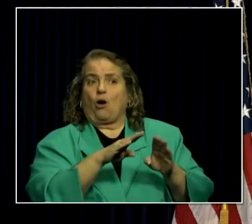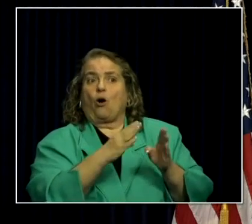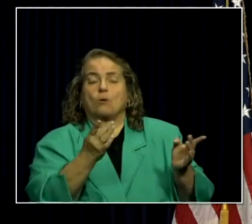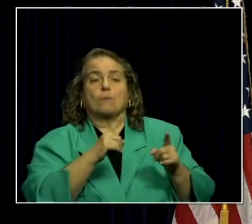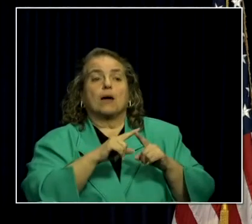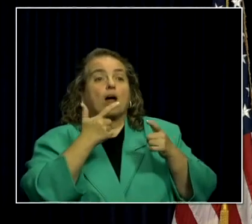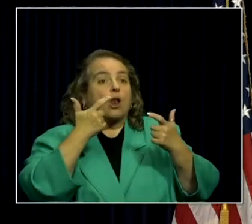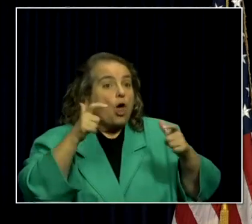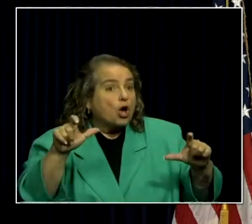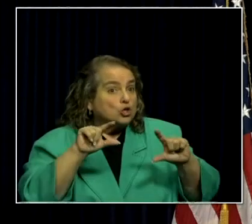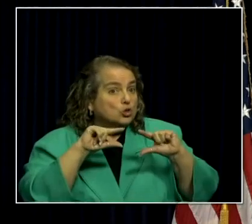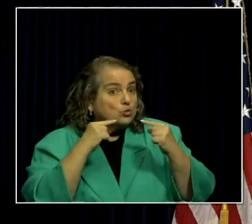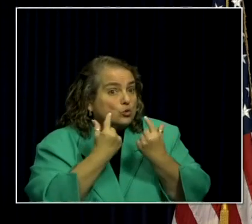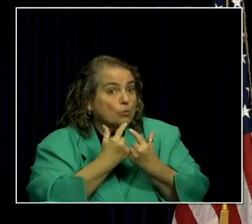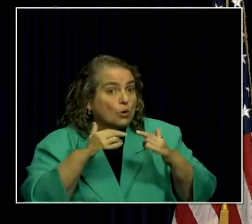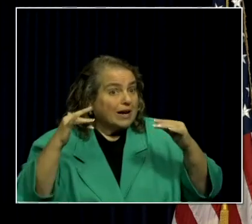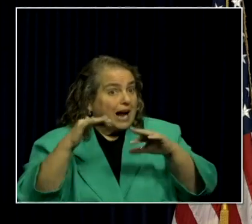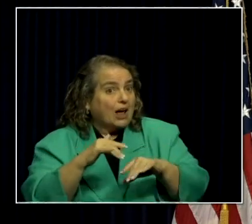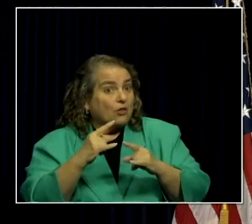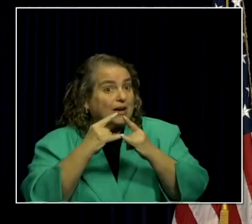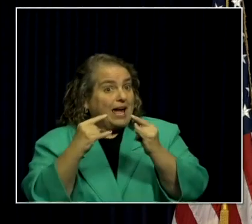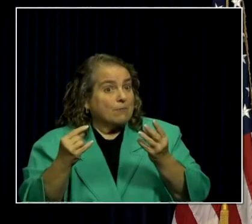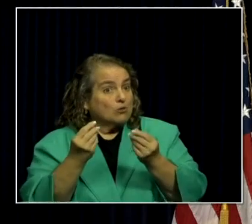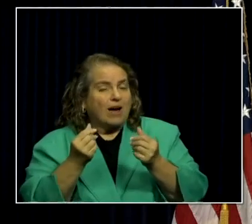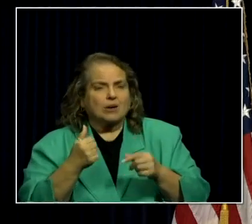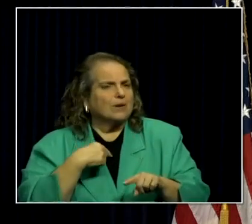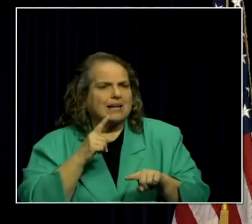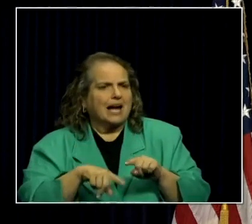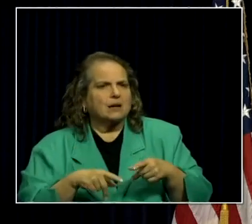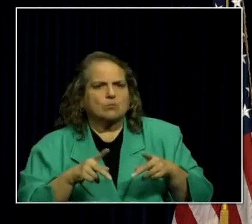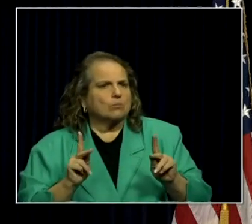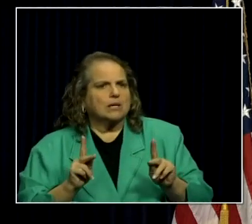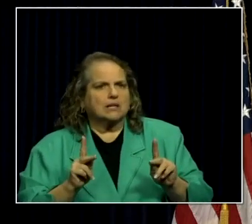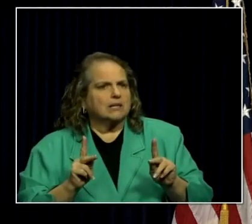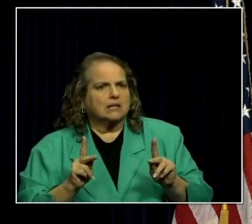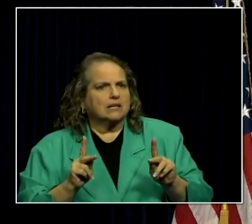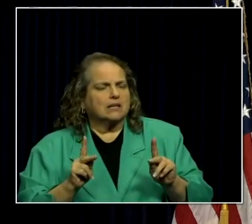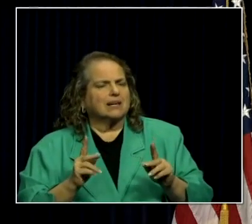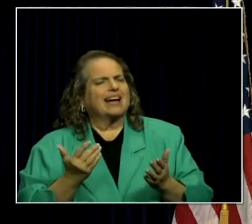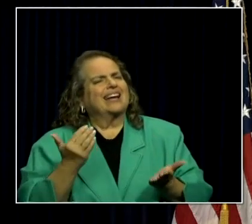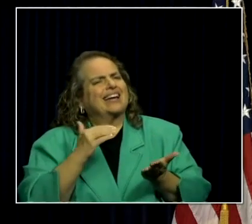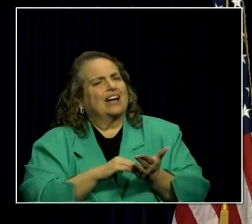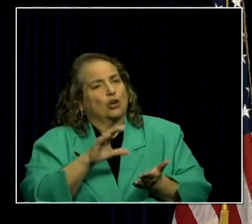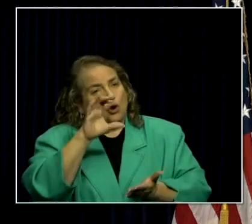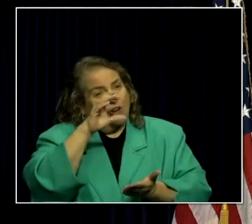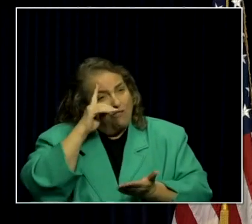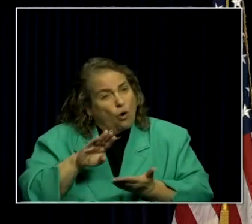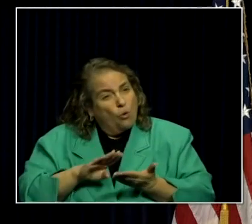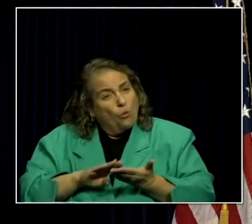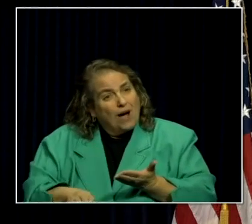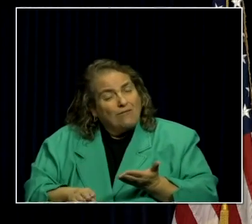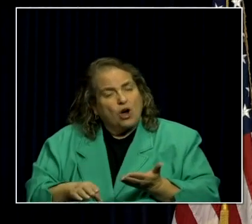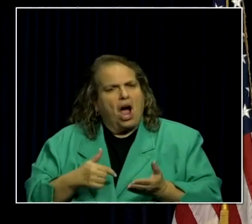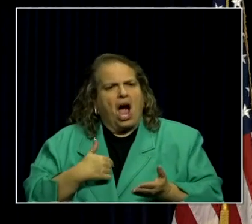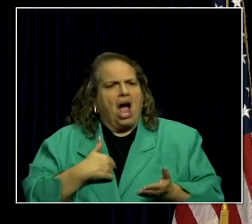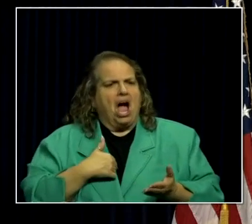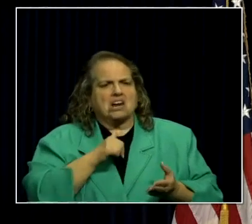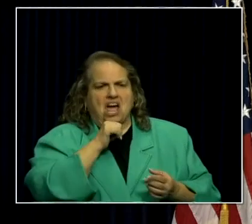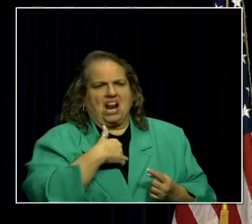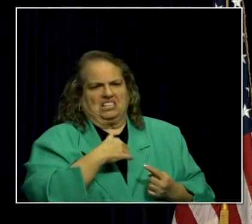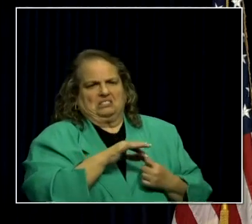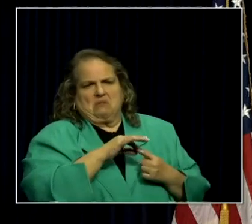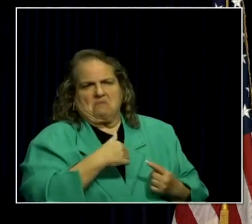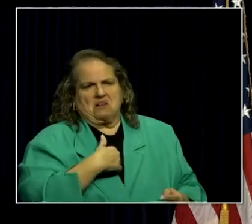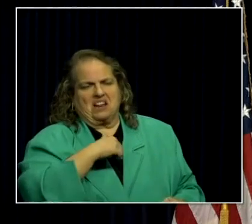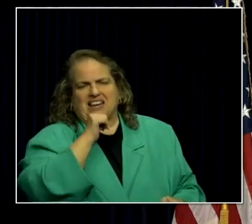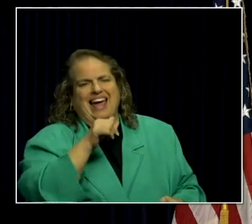gathering in campgrounds, and we can't let that happen. So again, don't try to be the exception. Don't try to be the person that thinks that it's